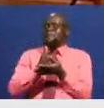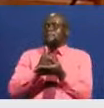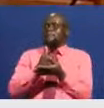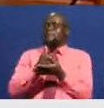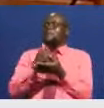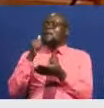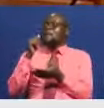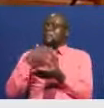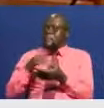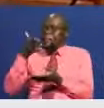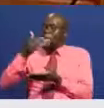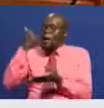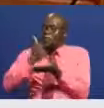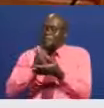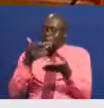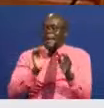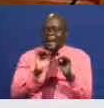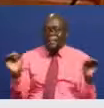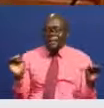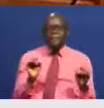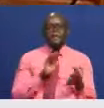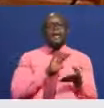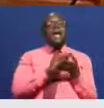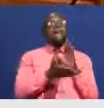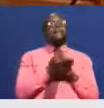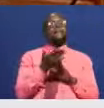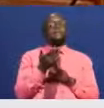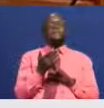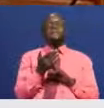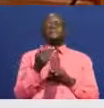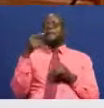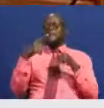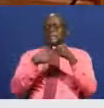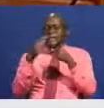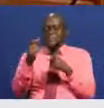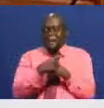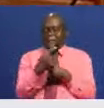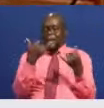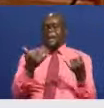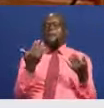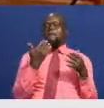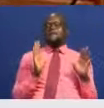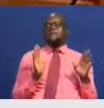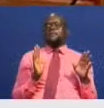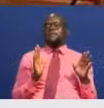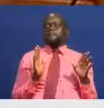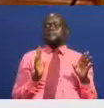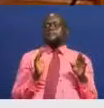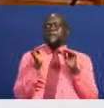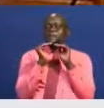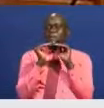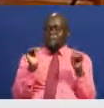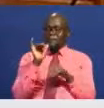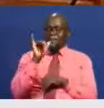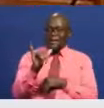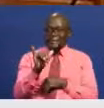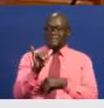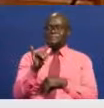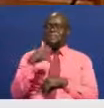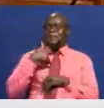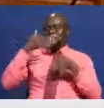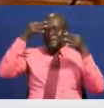the occupant of the offices are not in the office. A period of 6 months have passed to the level that